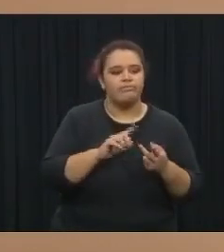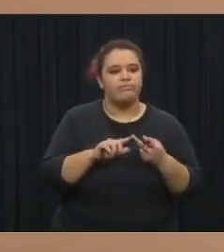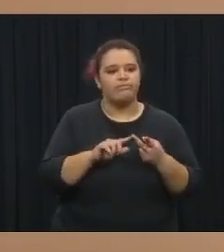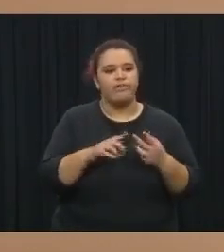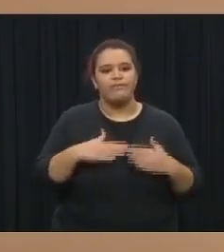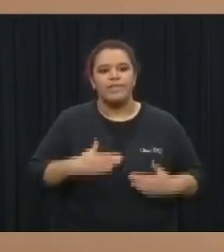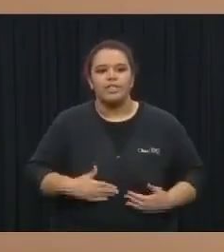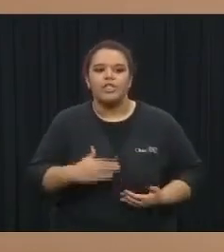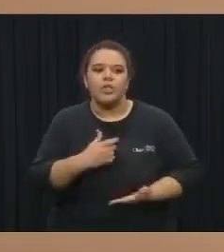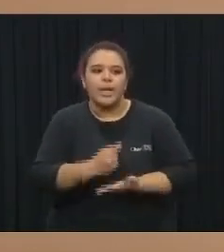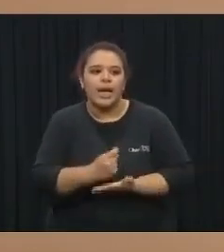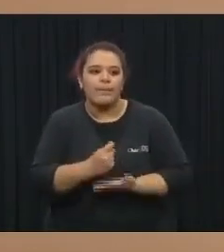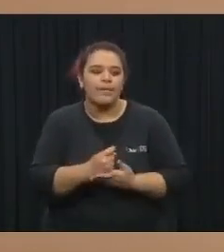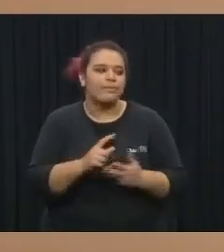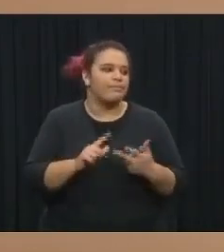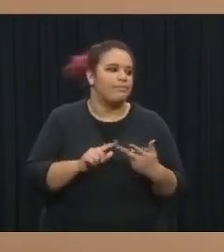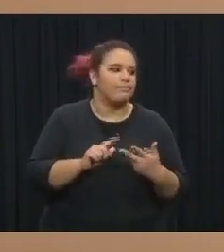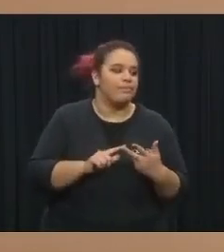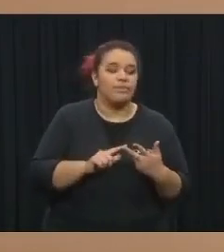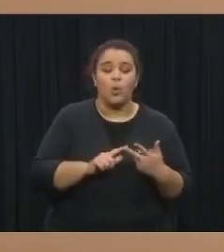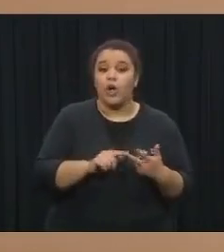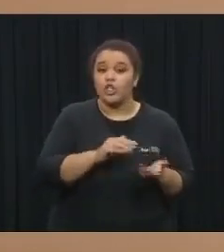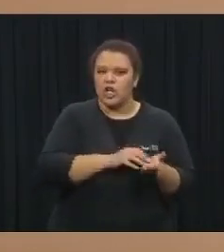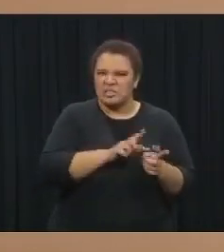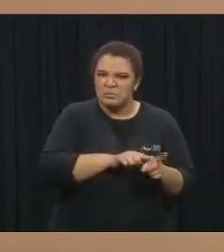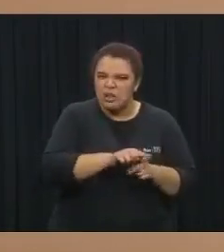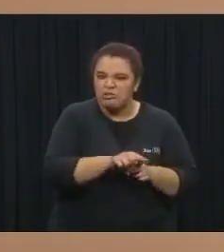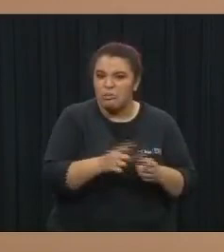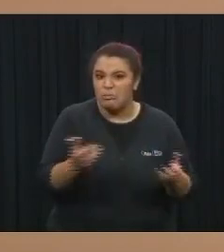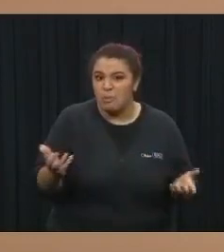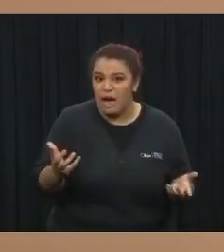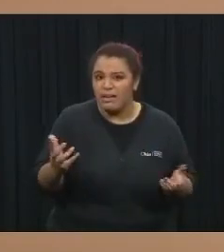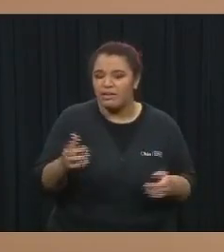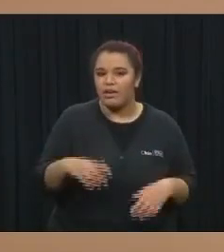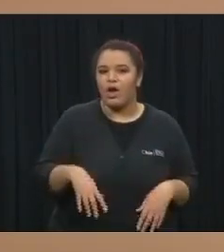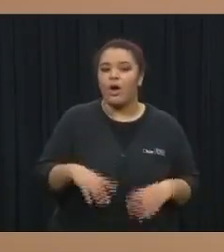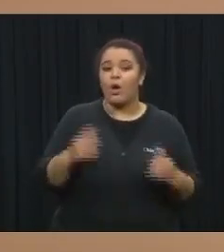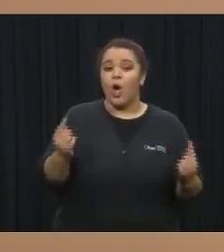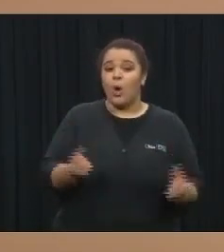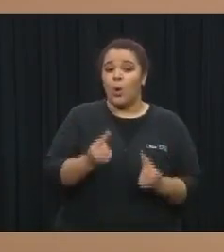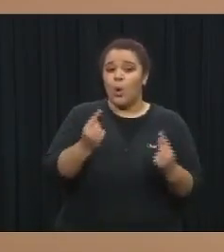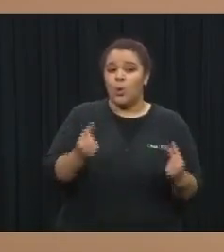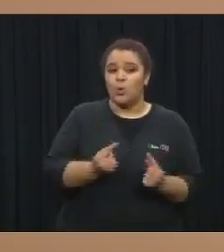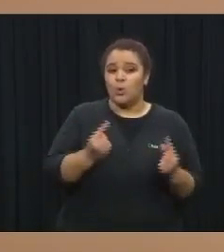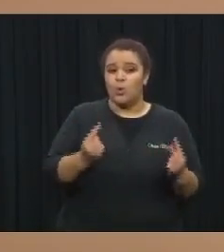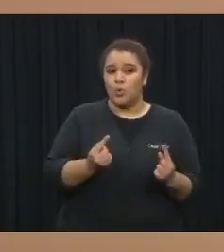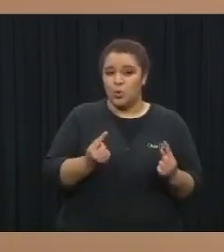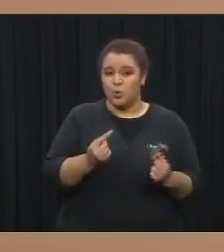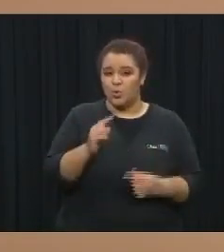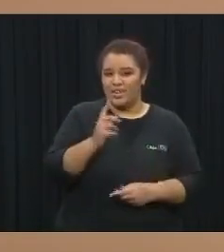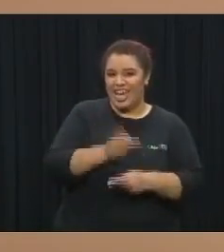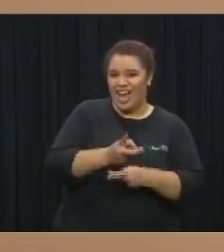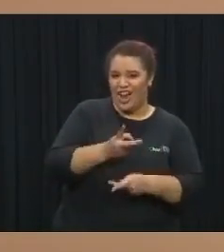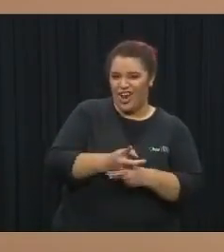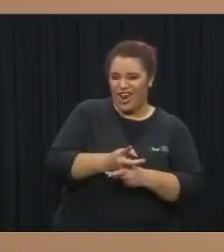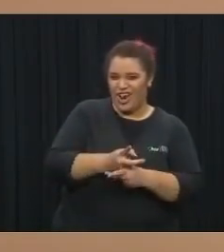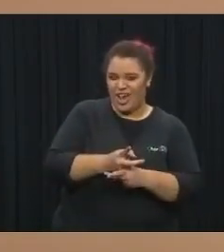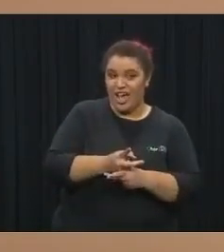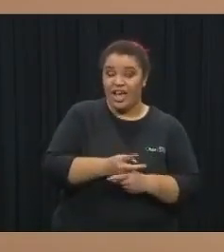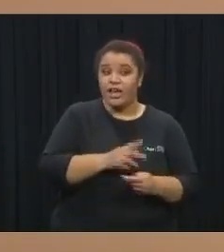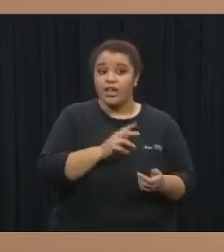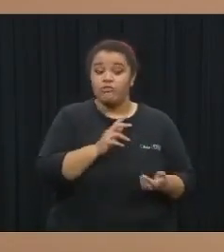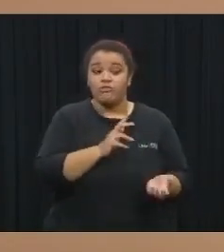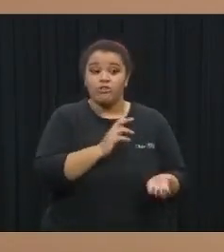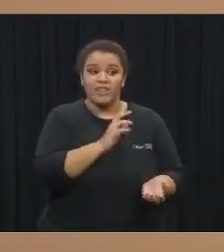doctors who do wound care, that actually, as part of their job, move between multiple facilities. So a lot of the facilities,